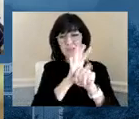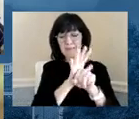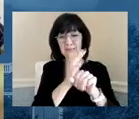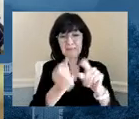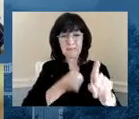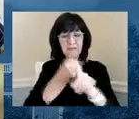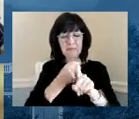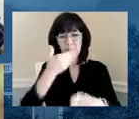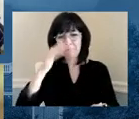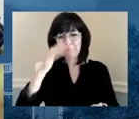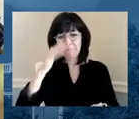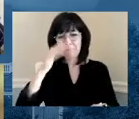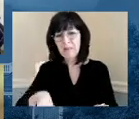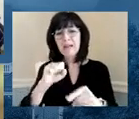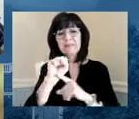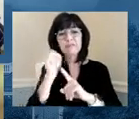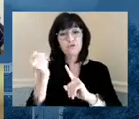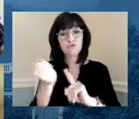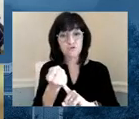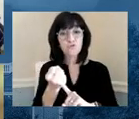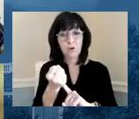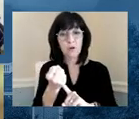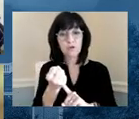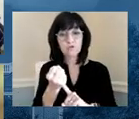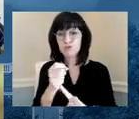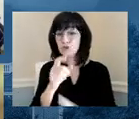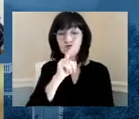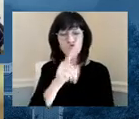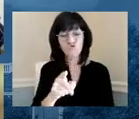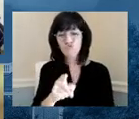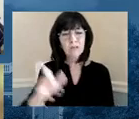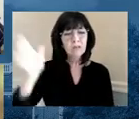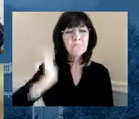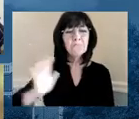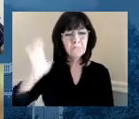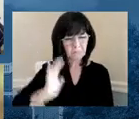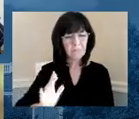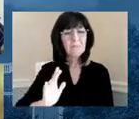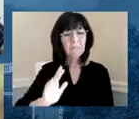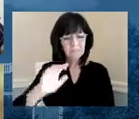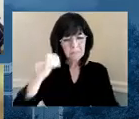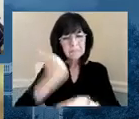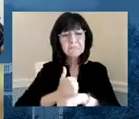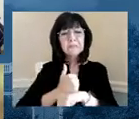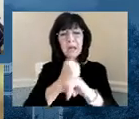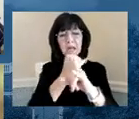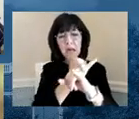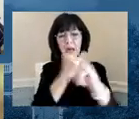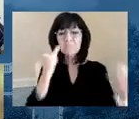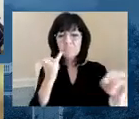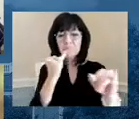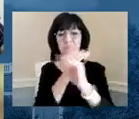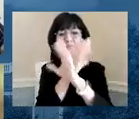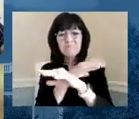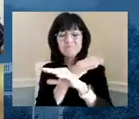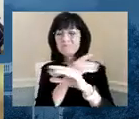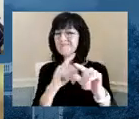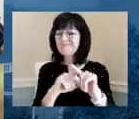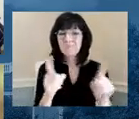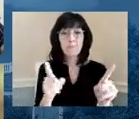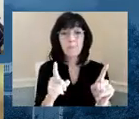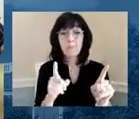telehealth was something that had been thought of for years. We just, practitioners just weren't making it